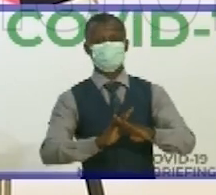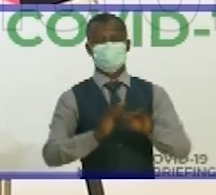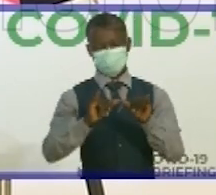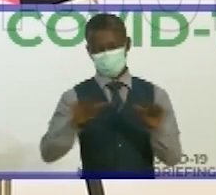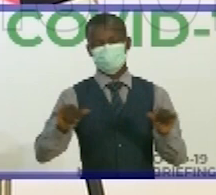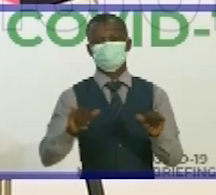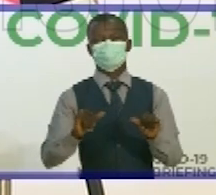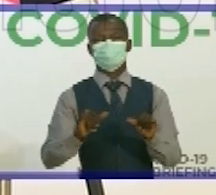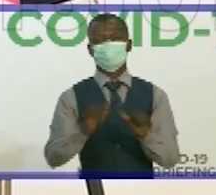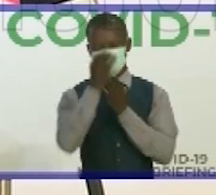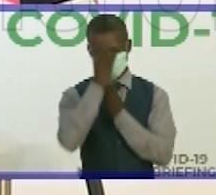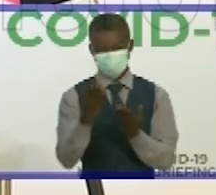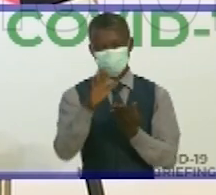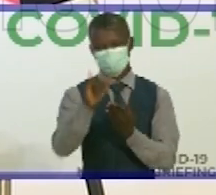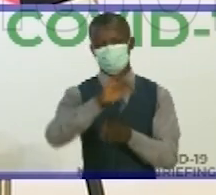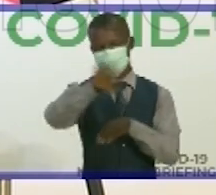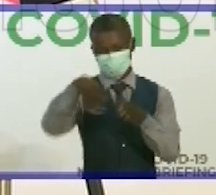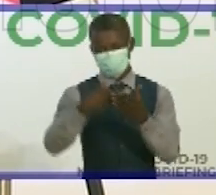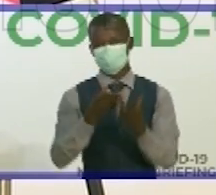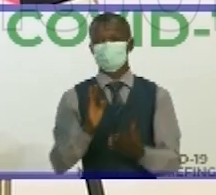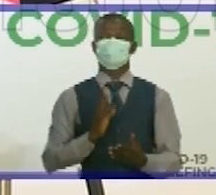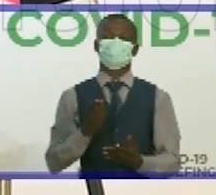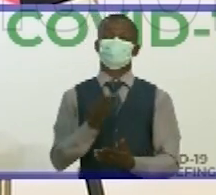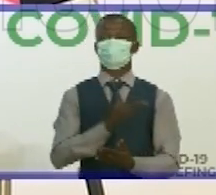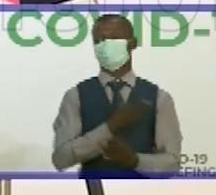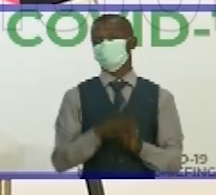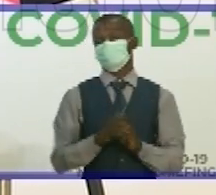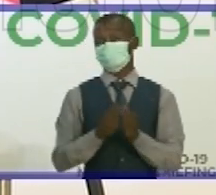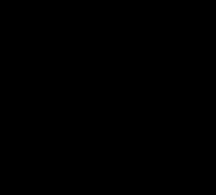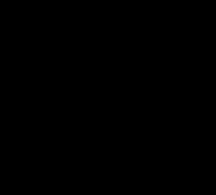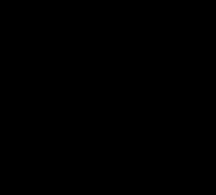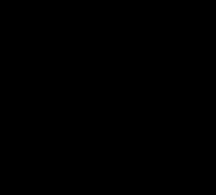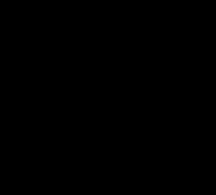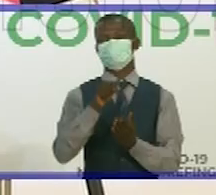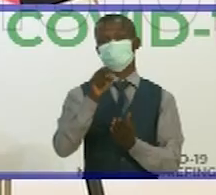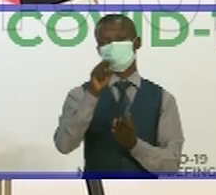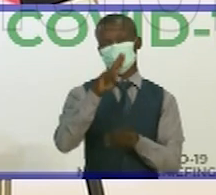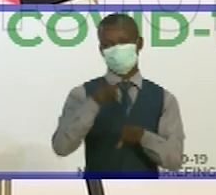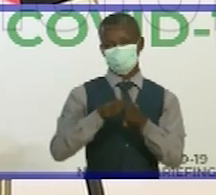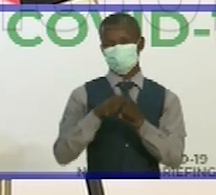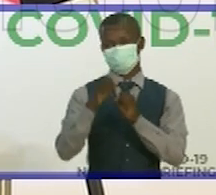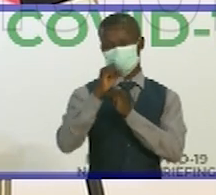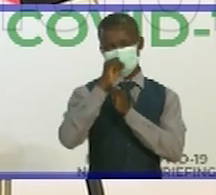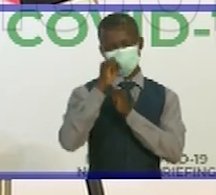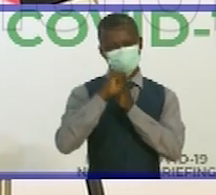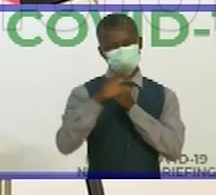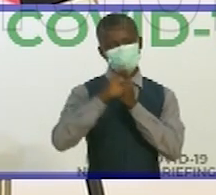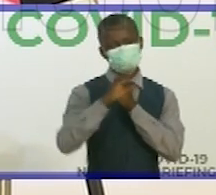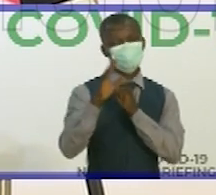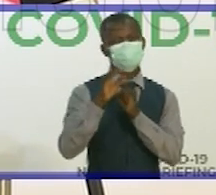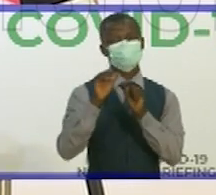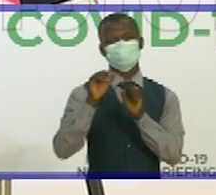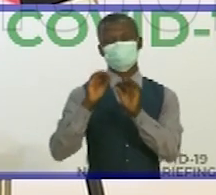board by all of us. In this regard, the National Orientation has been conducting